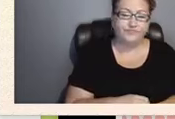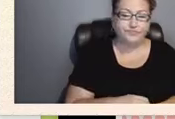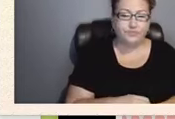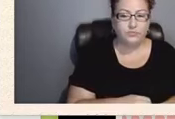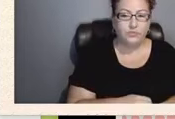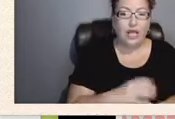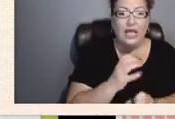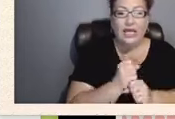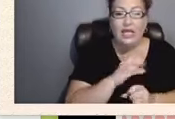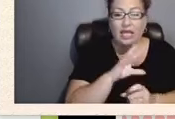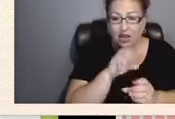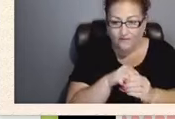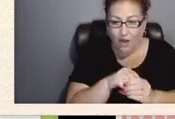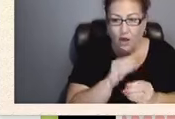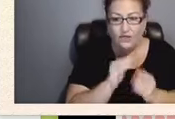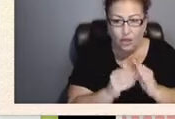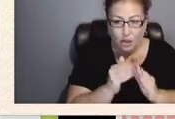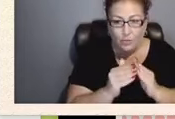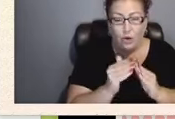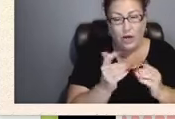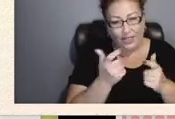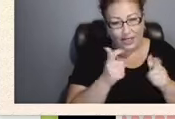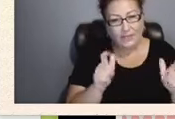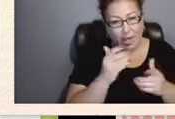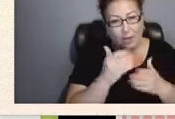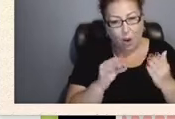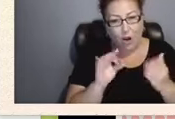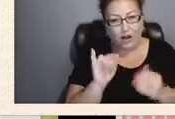involved in the community is a big part of that.